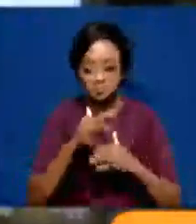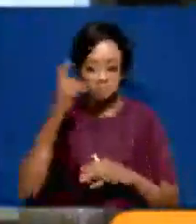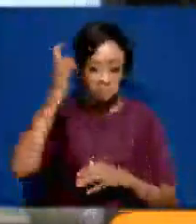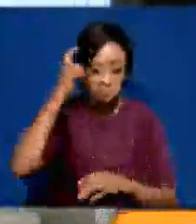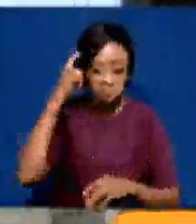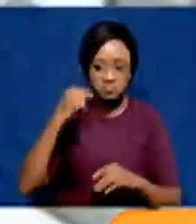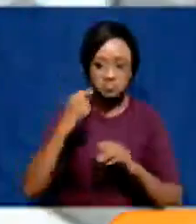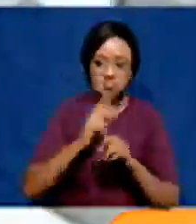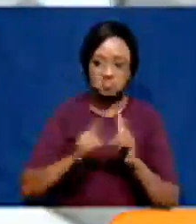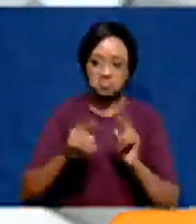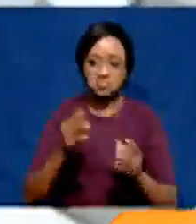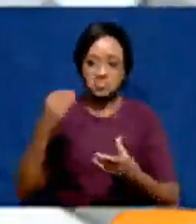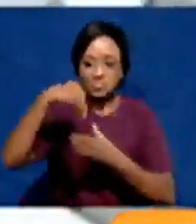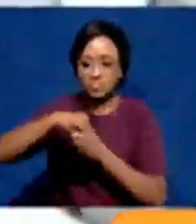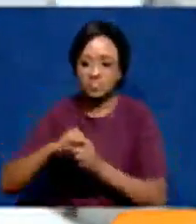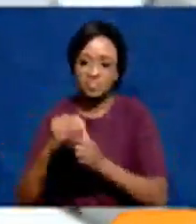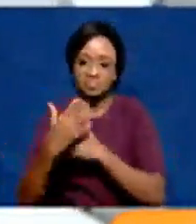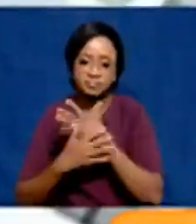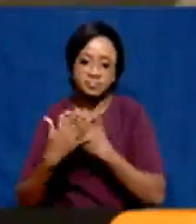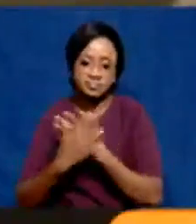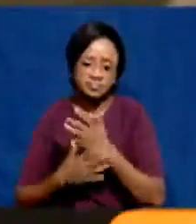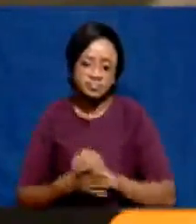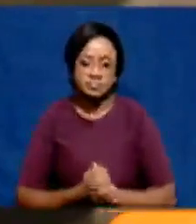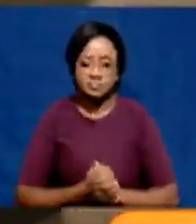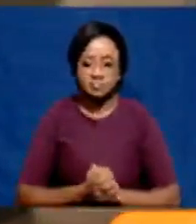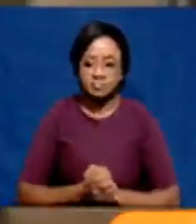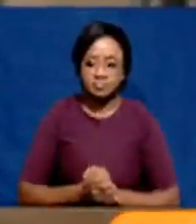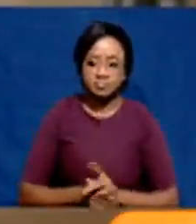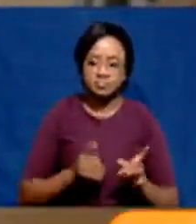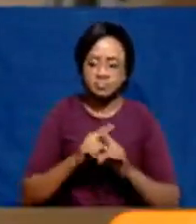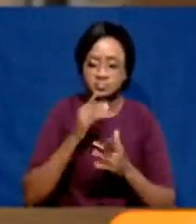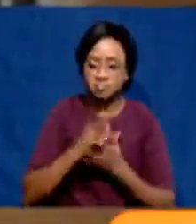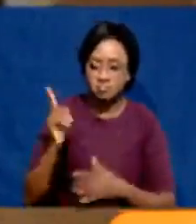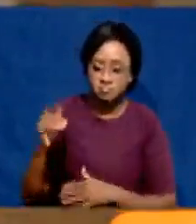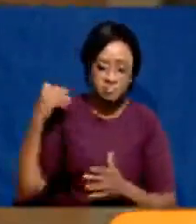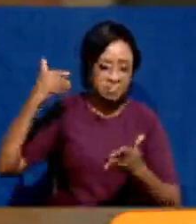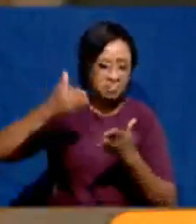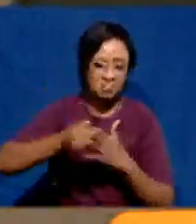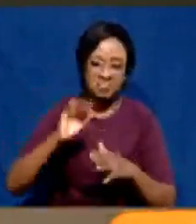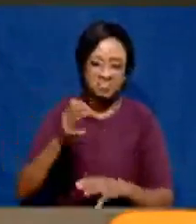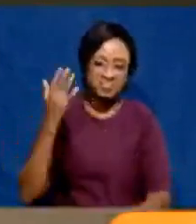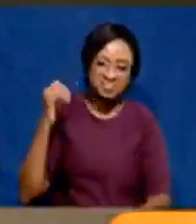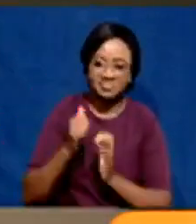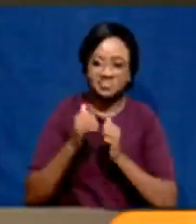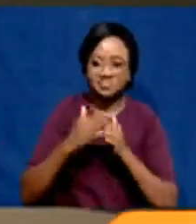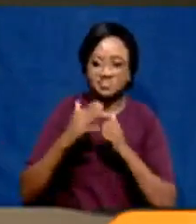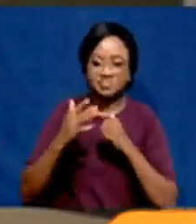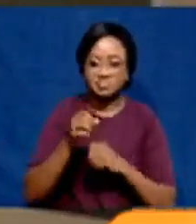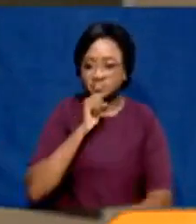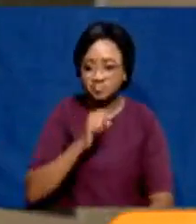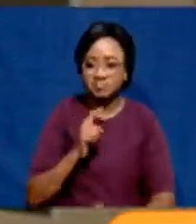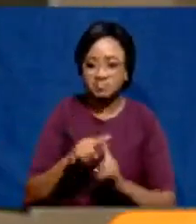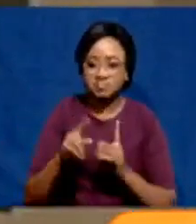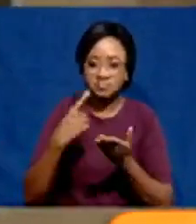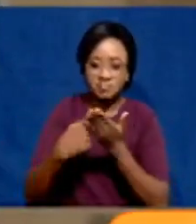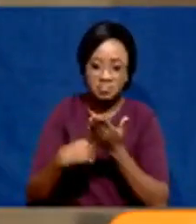by machines, especially computer systems. Even though it has been in existence since the 1950s, discussions around